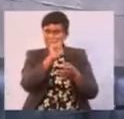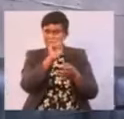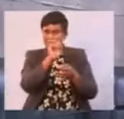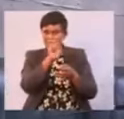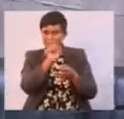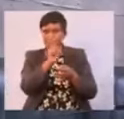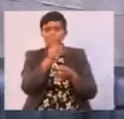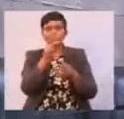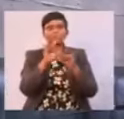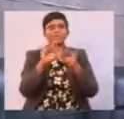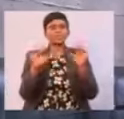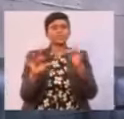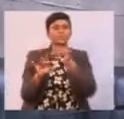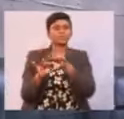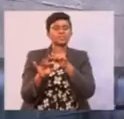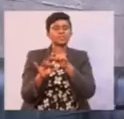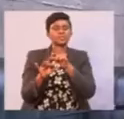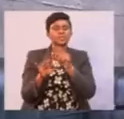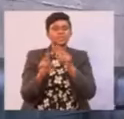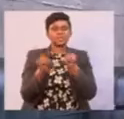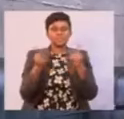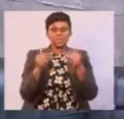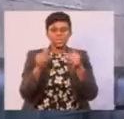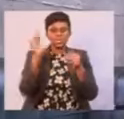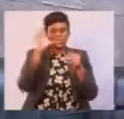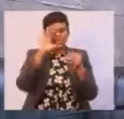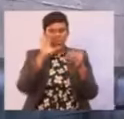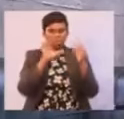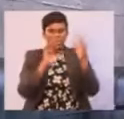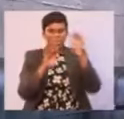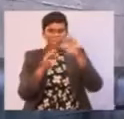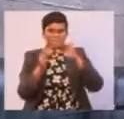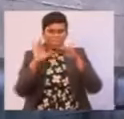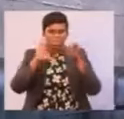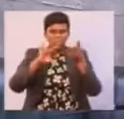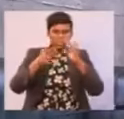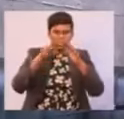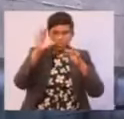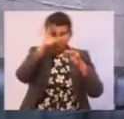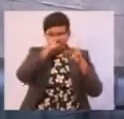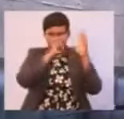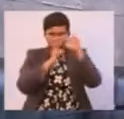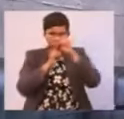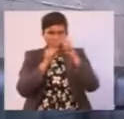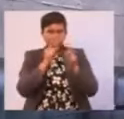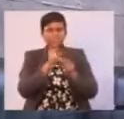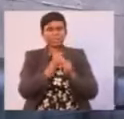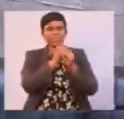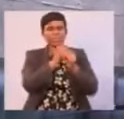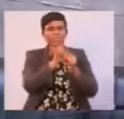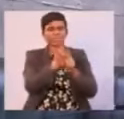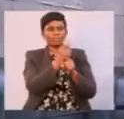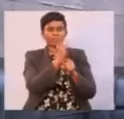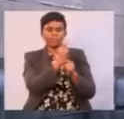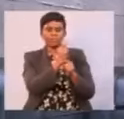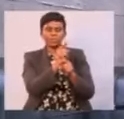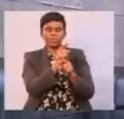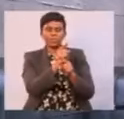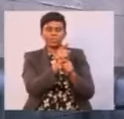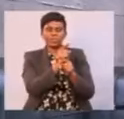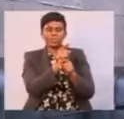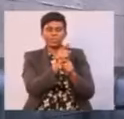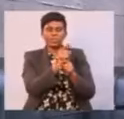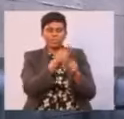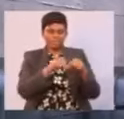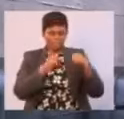land. So you start doubting such kind of gifts, whether the gifts are coming from bottom of the